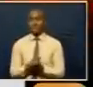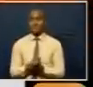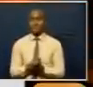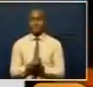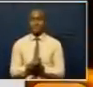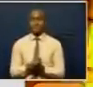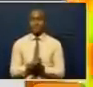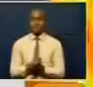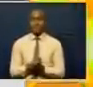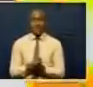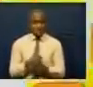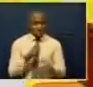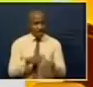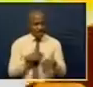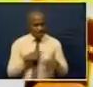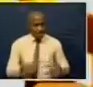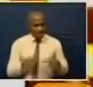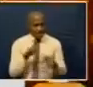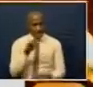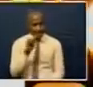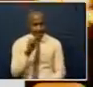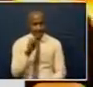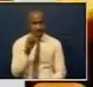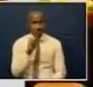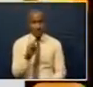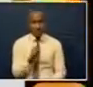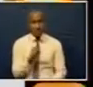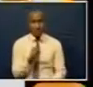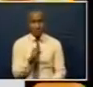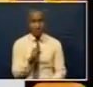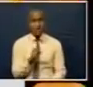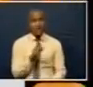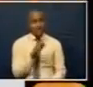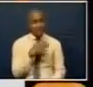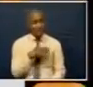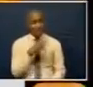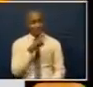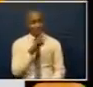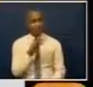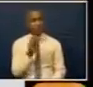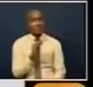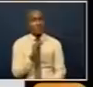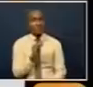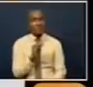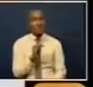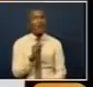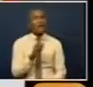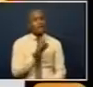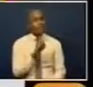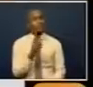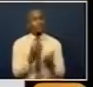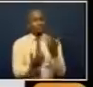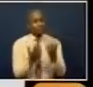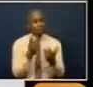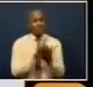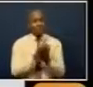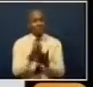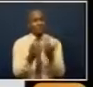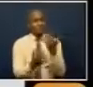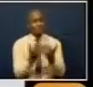when I was living in Lagos. And, yeah. You know, Lagos, a city of 20 million people. Yeah. Fires every week. I know. And